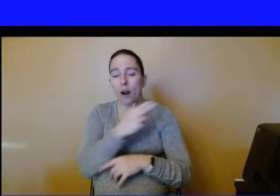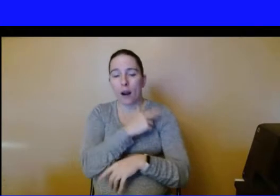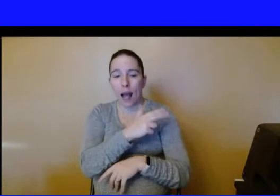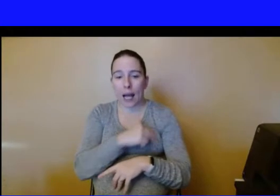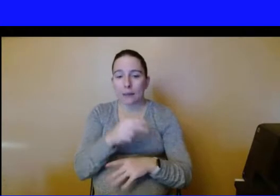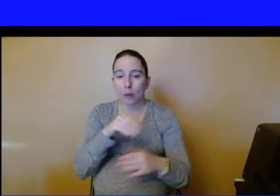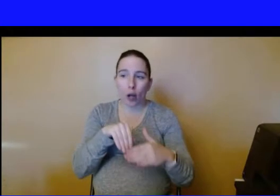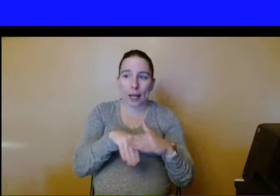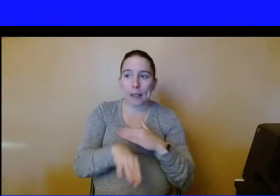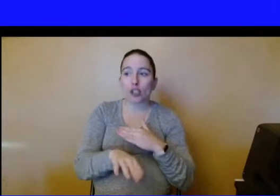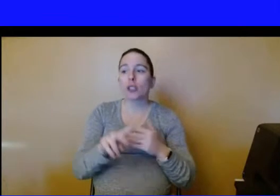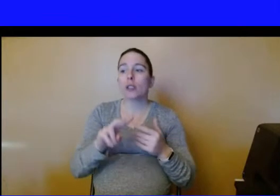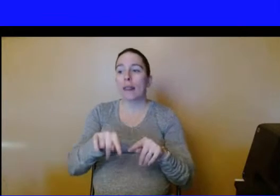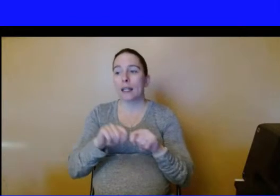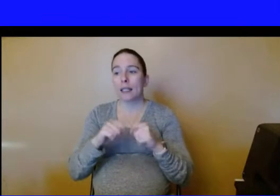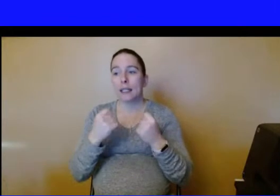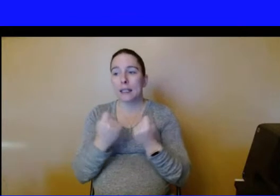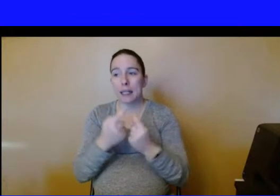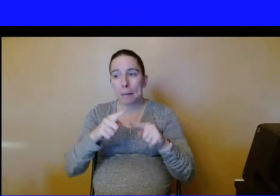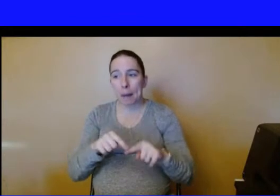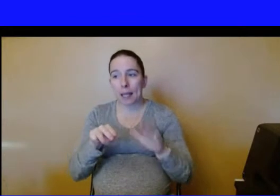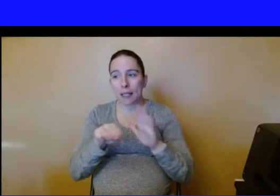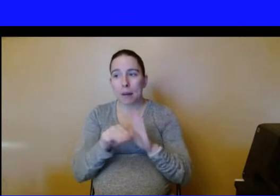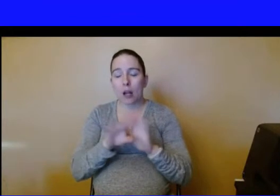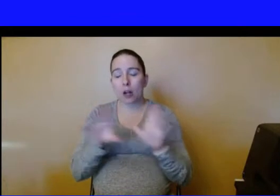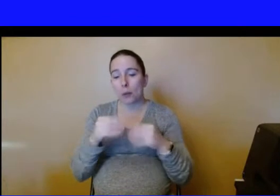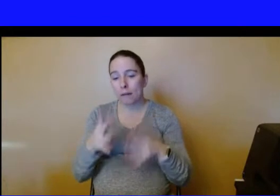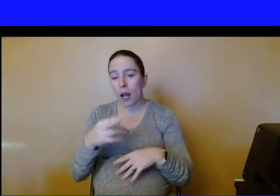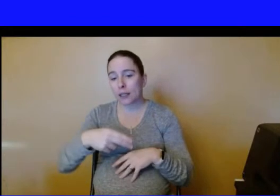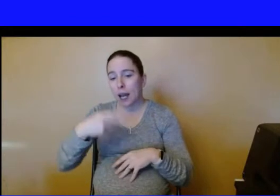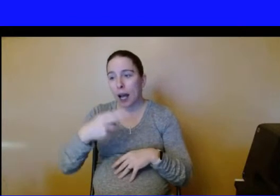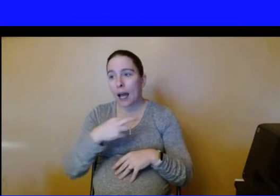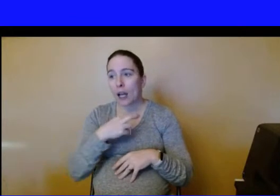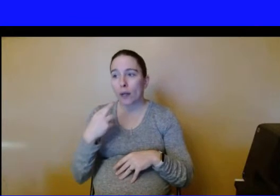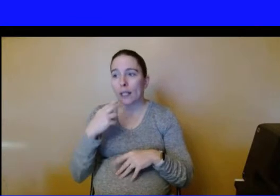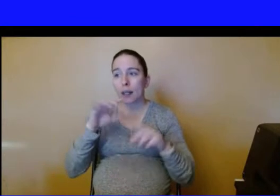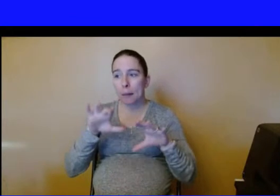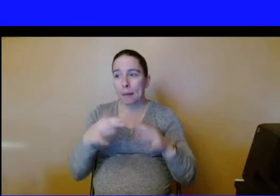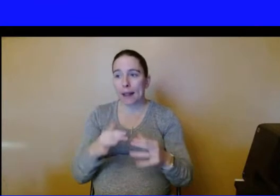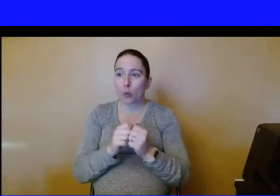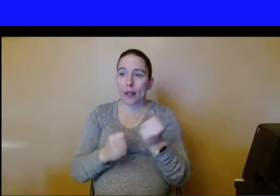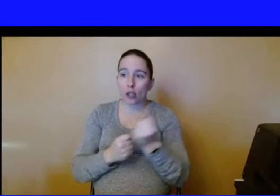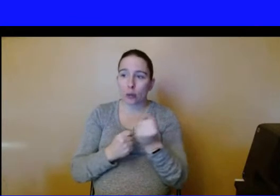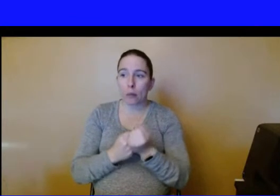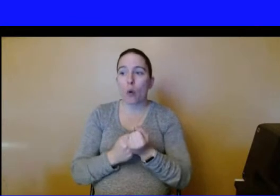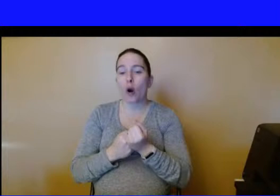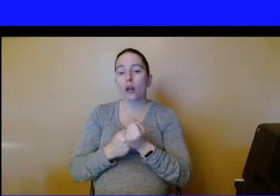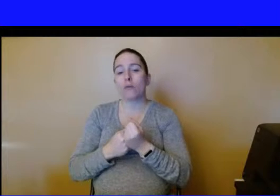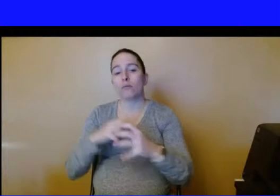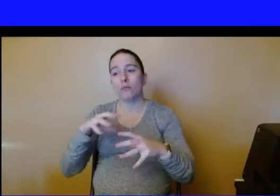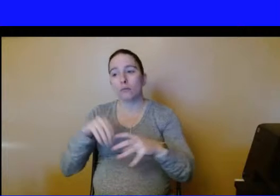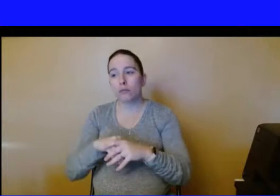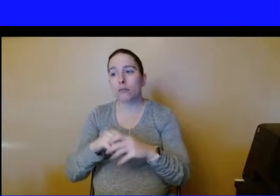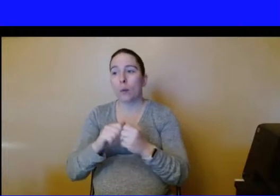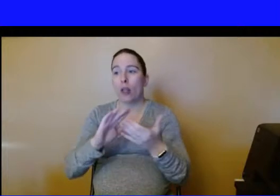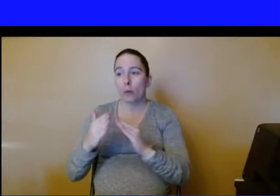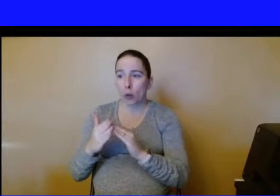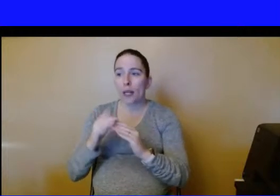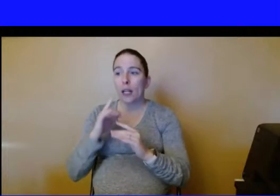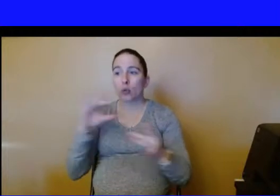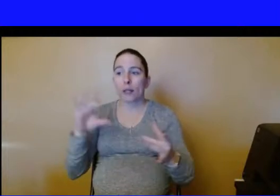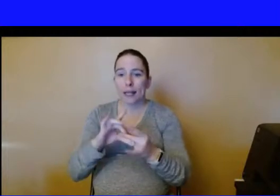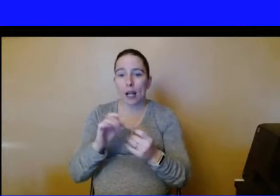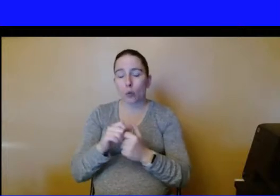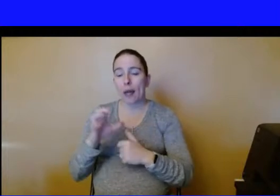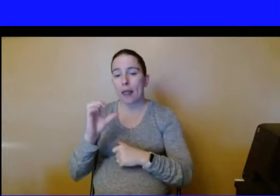appointments. Visit frequency is always based on patient needs. This intensive care management model aims to strengthen